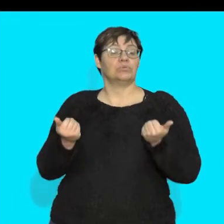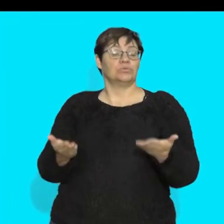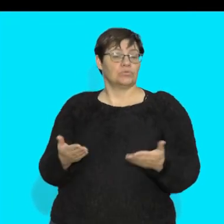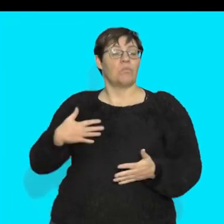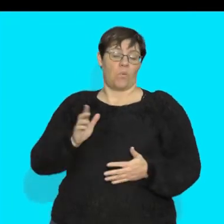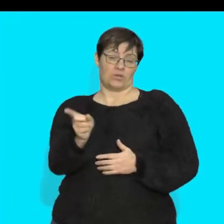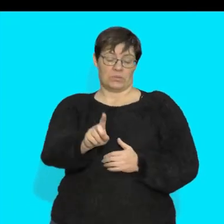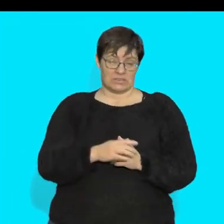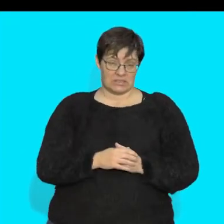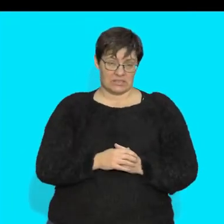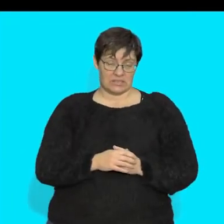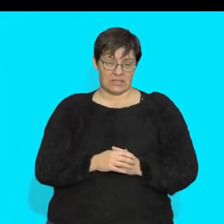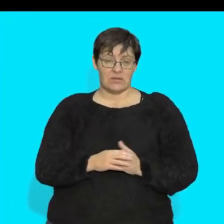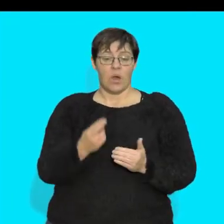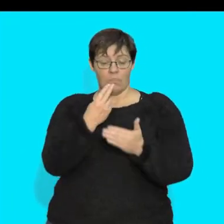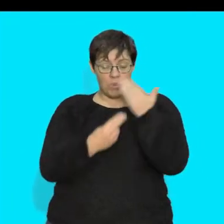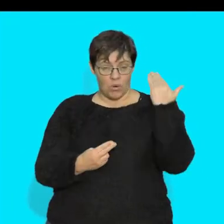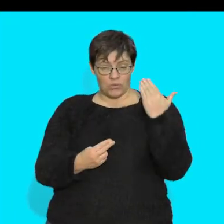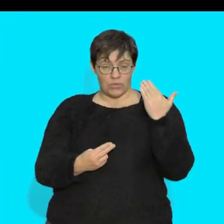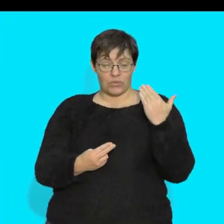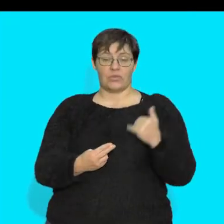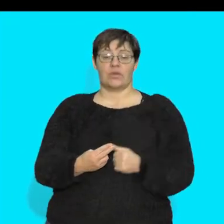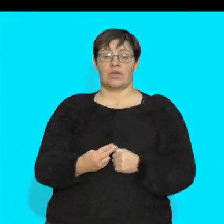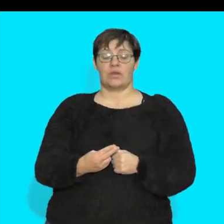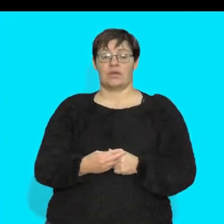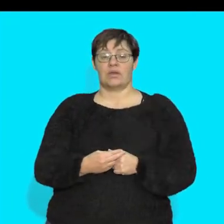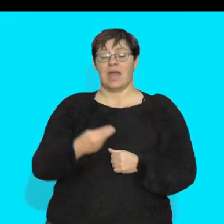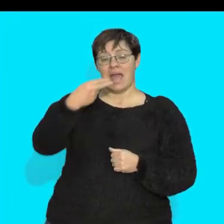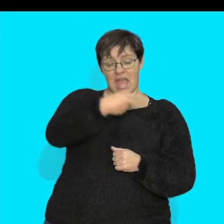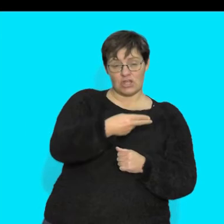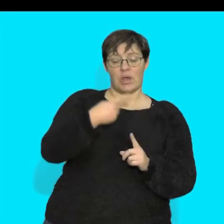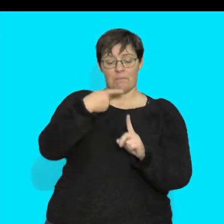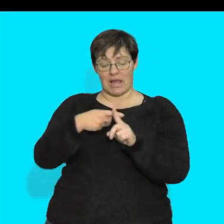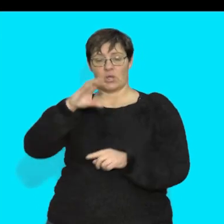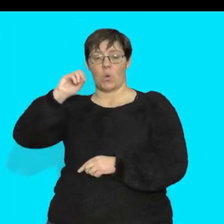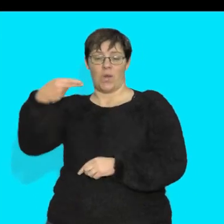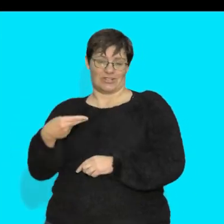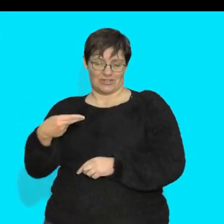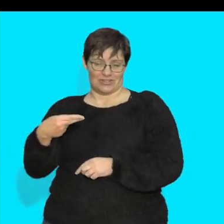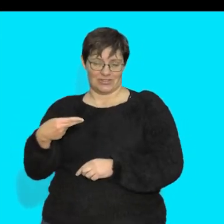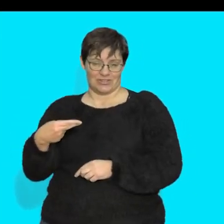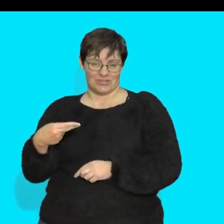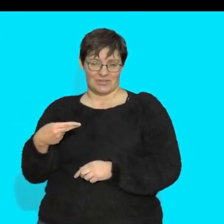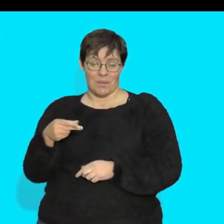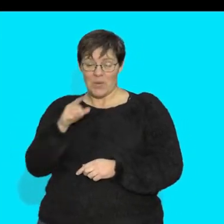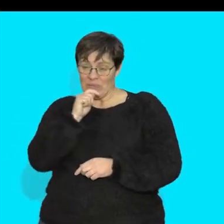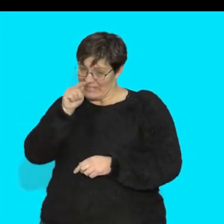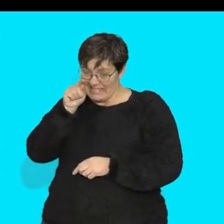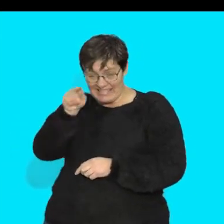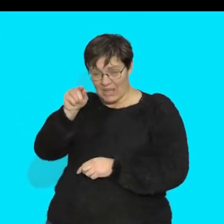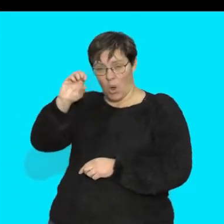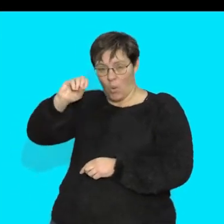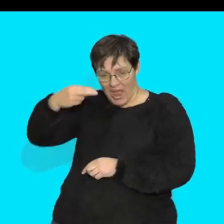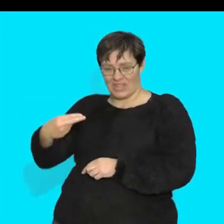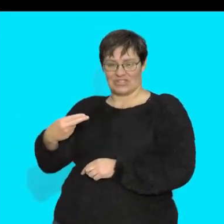going to produce what we want. It's going to produce both hydrogen ions and some hydroxide ions. And we're going to